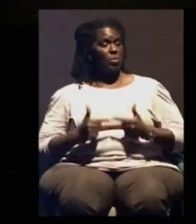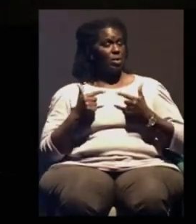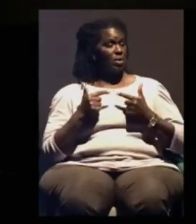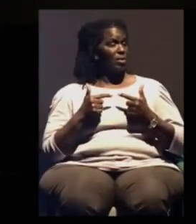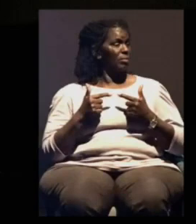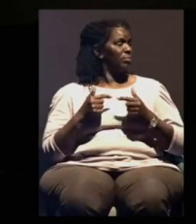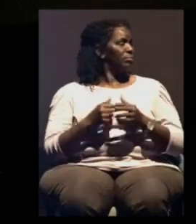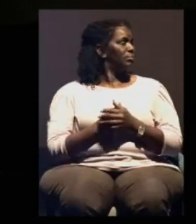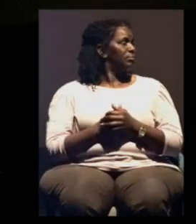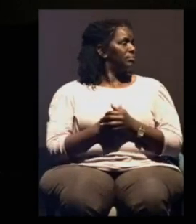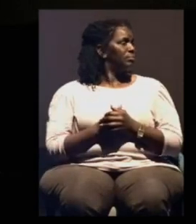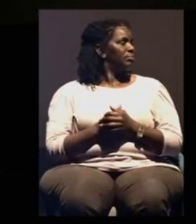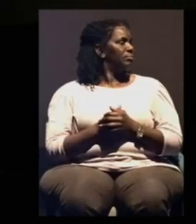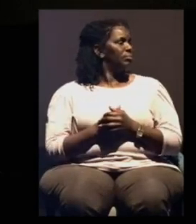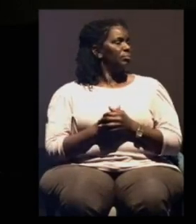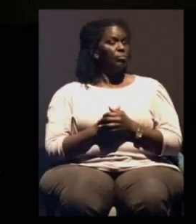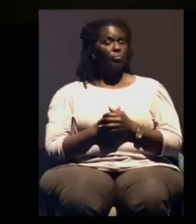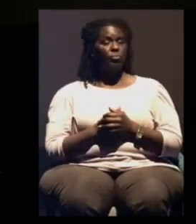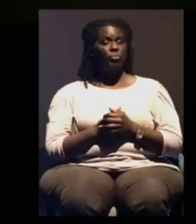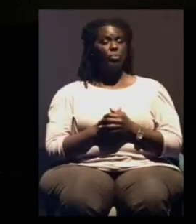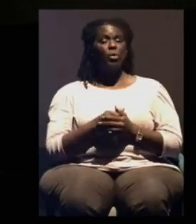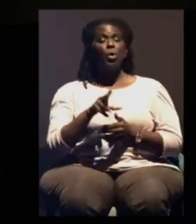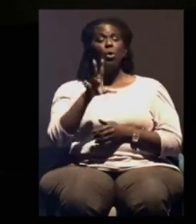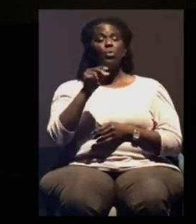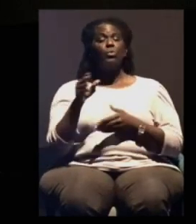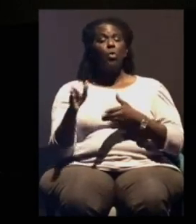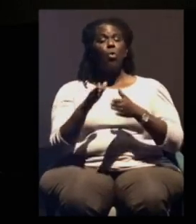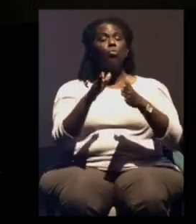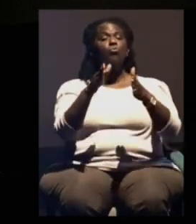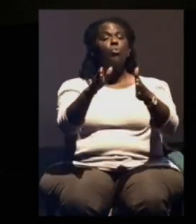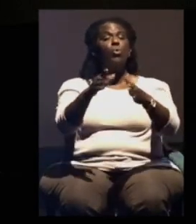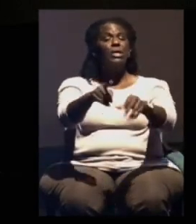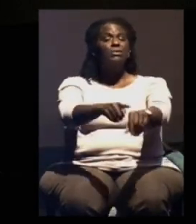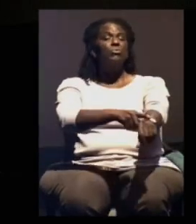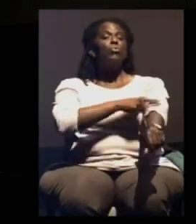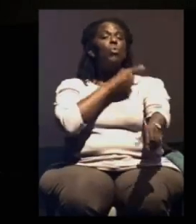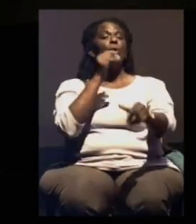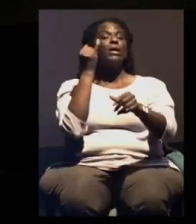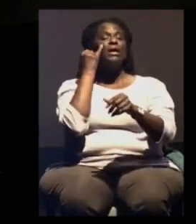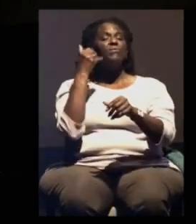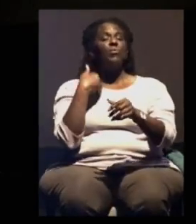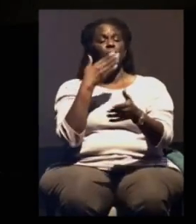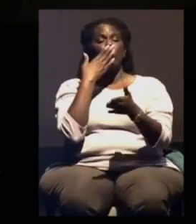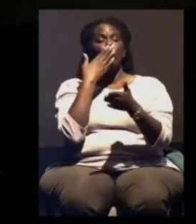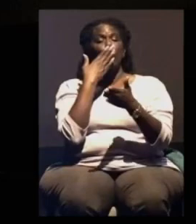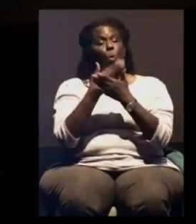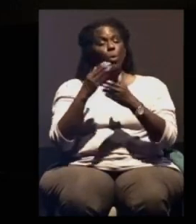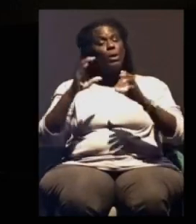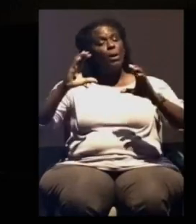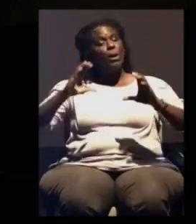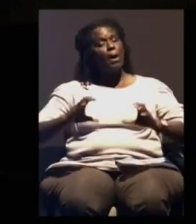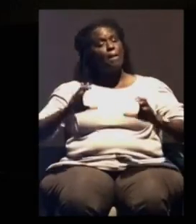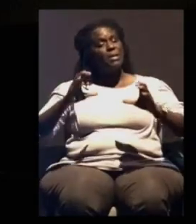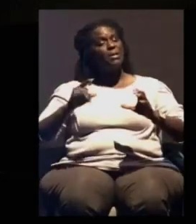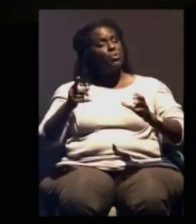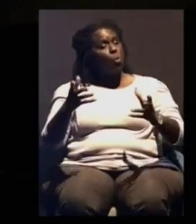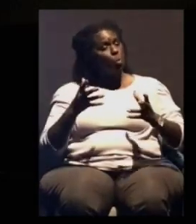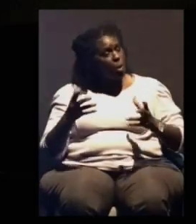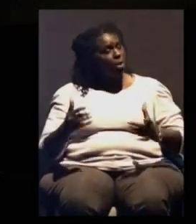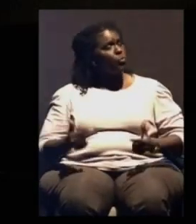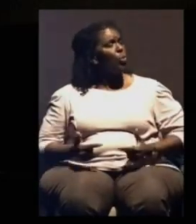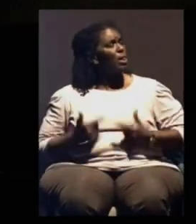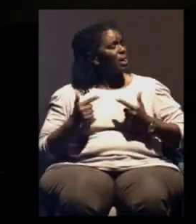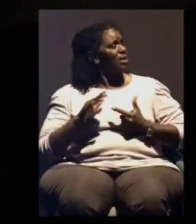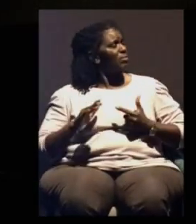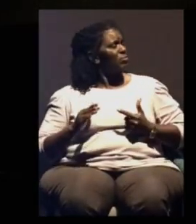this beautiful proverb, no road is long with good company. That's how you want to live your life, surrounded with good